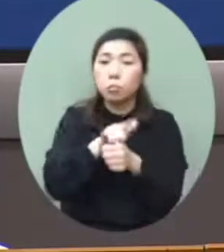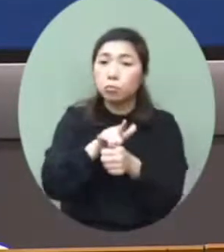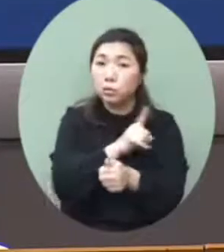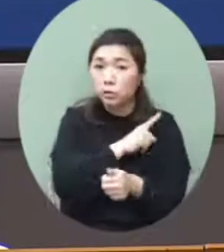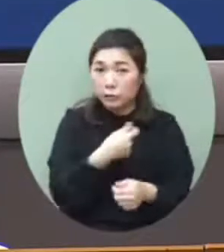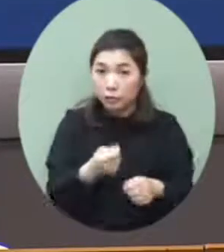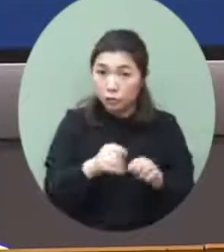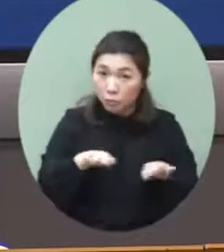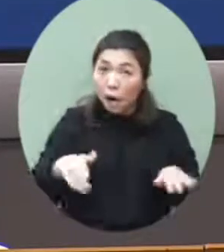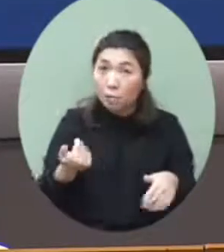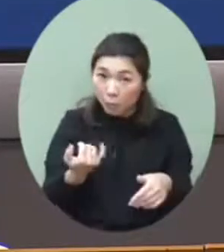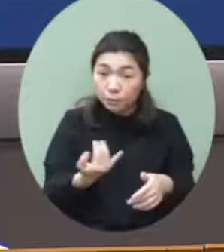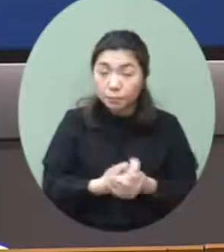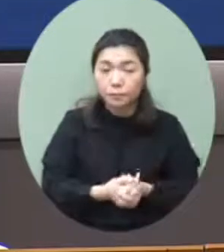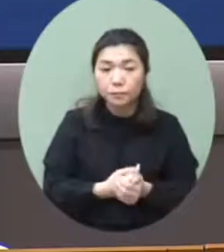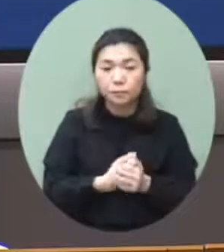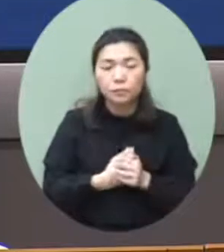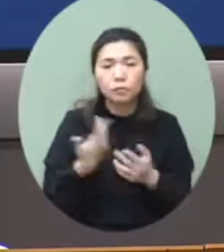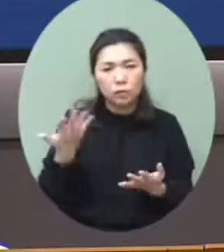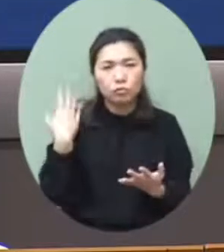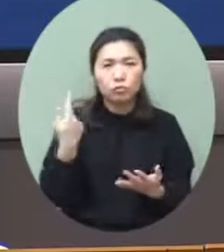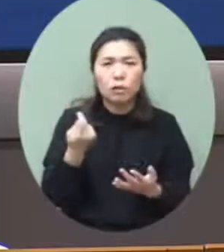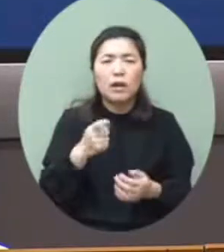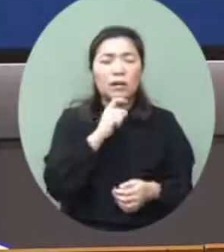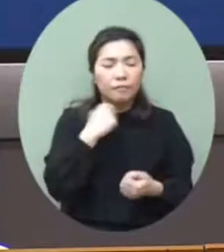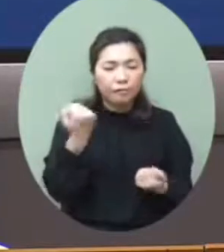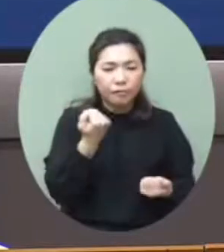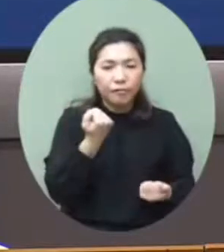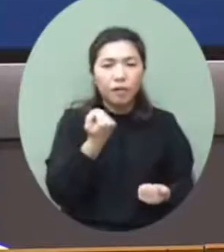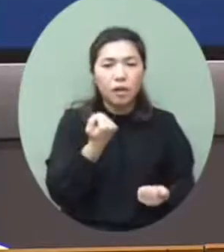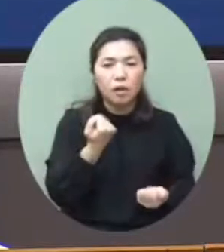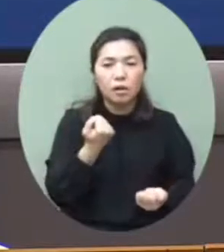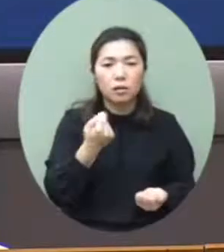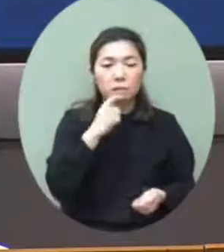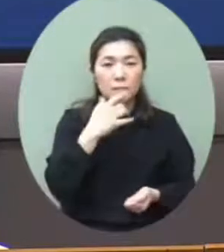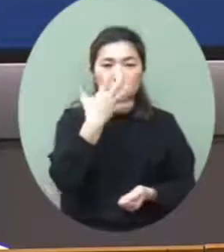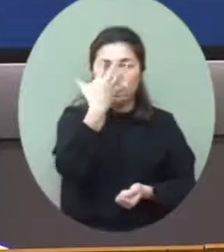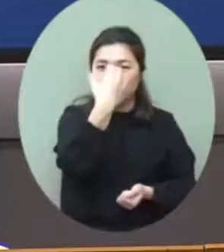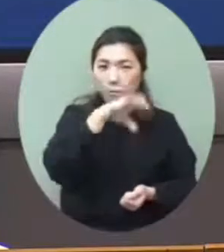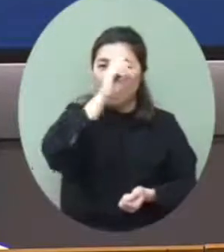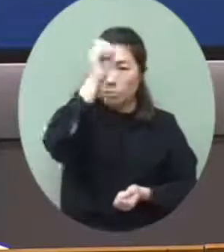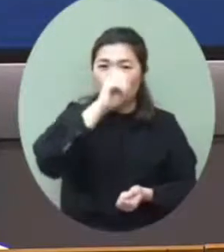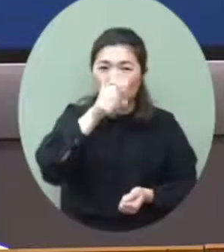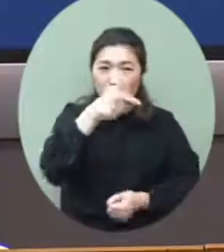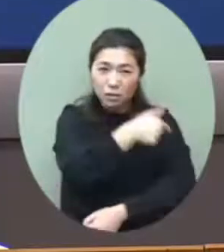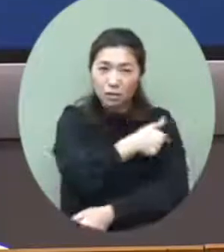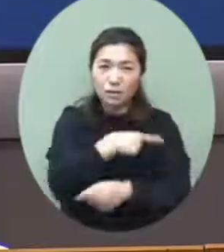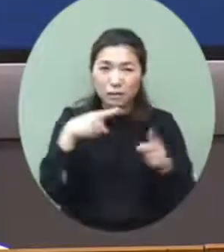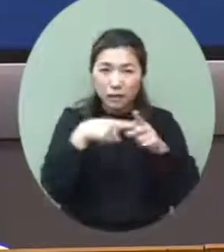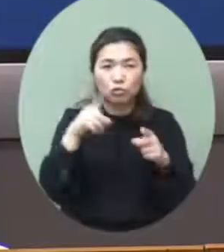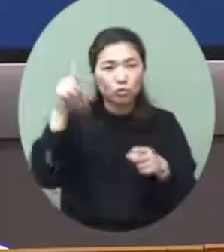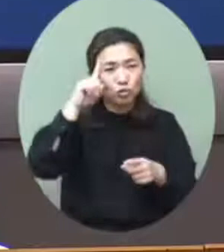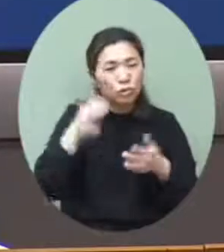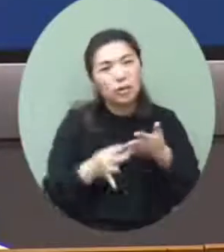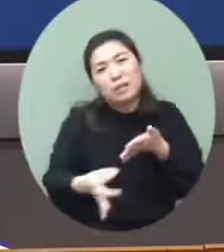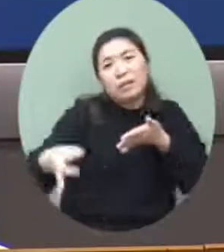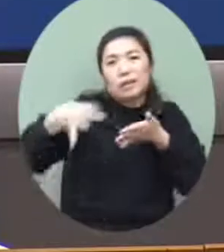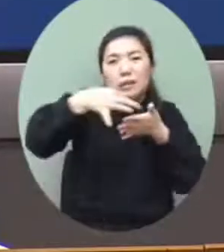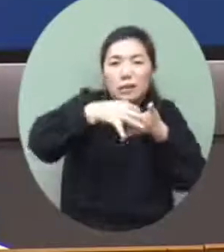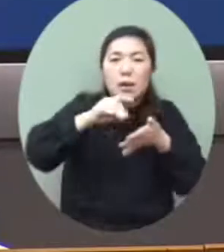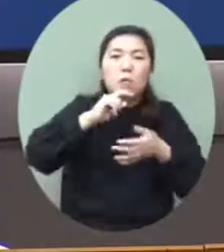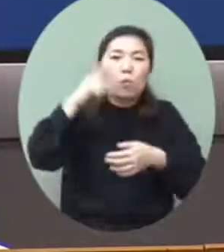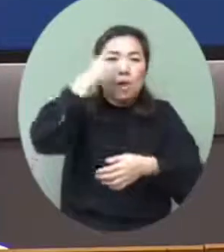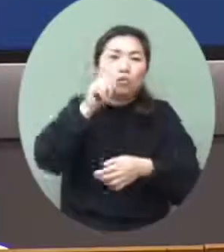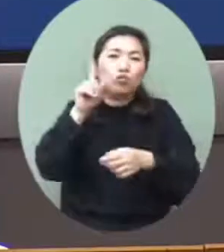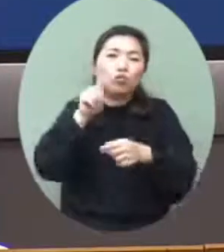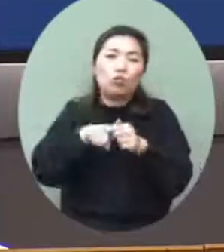the rate of vaccination. But of course, all parents want to protect their children. The vaccination rate